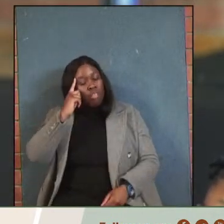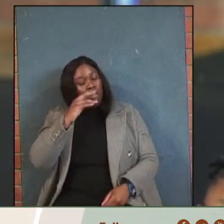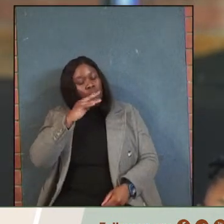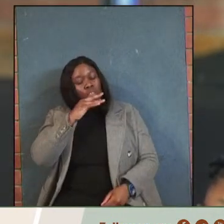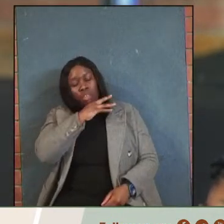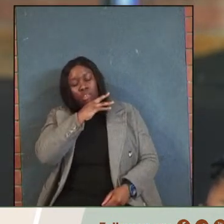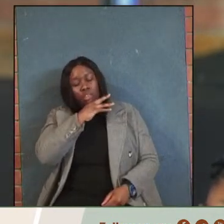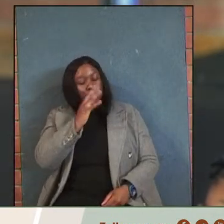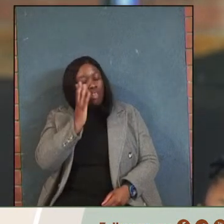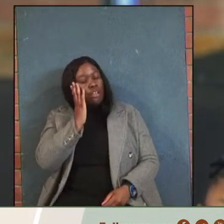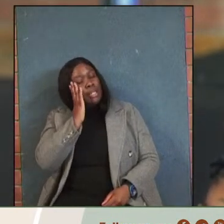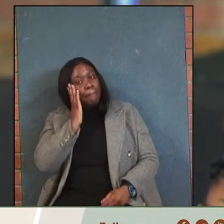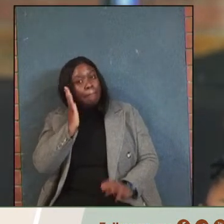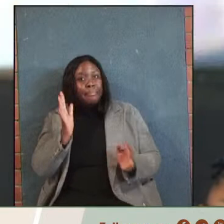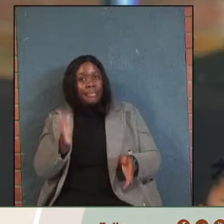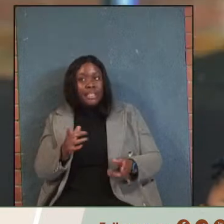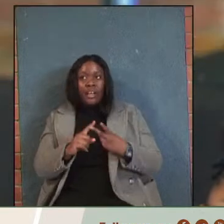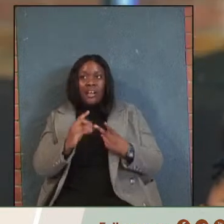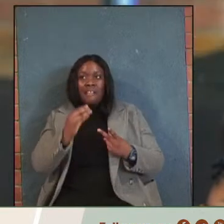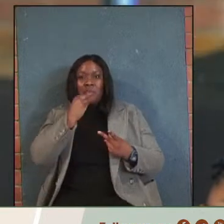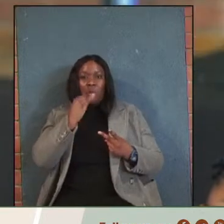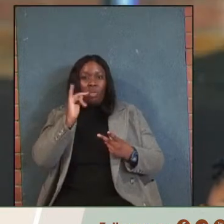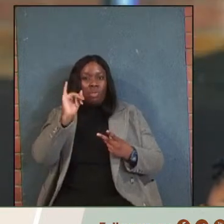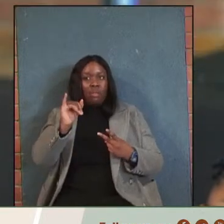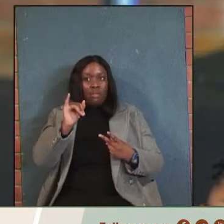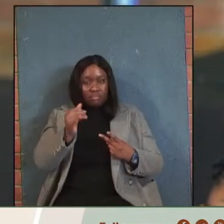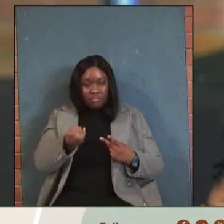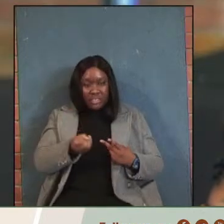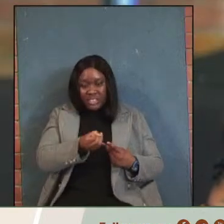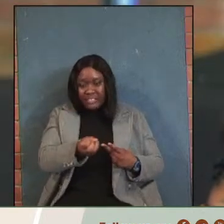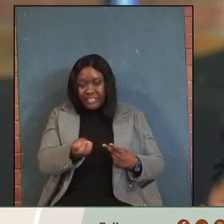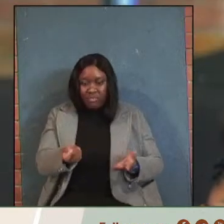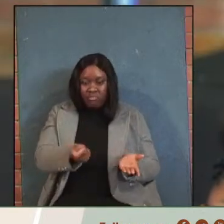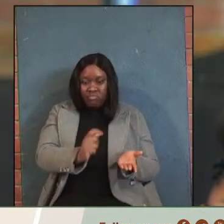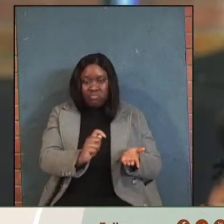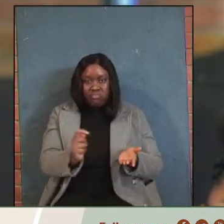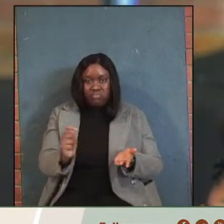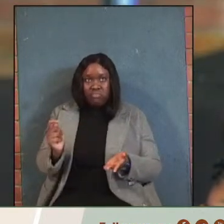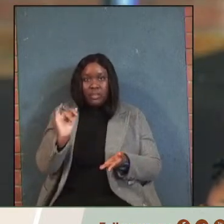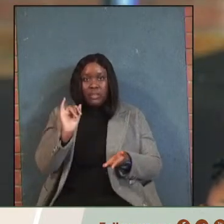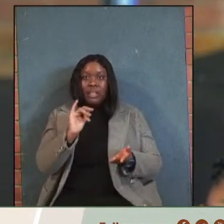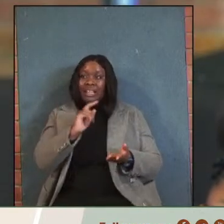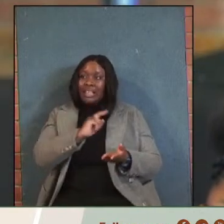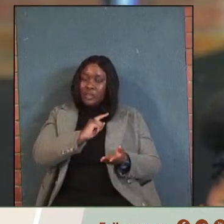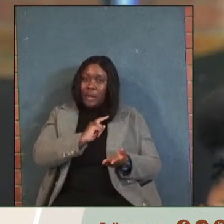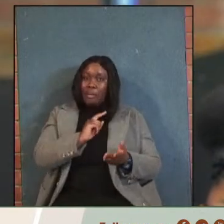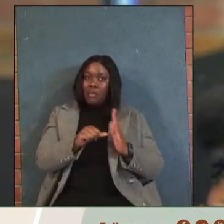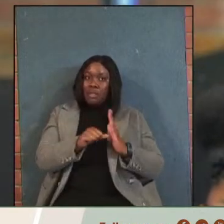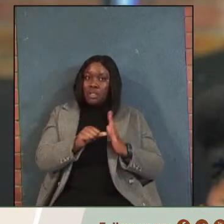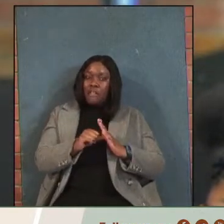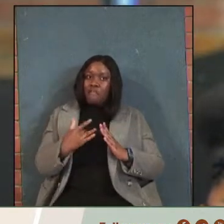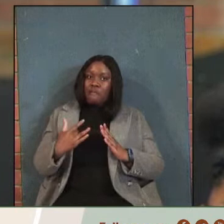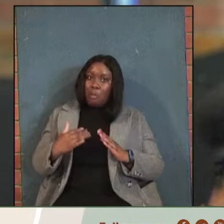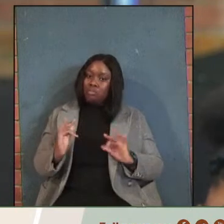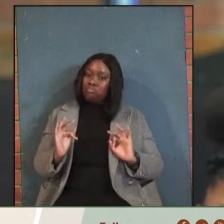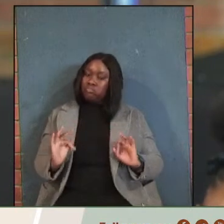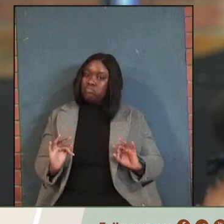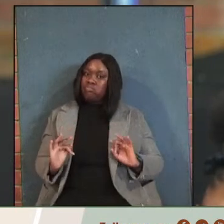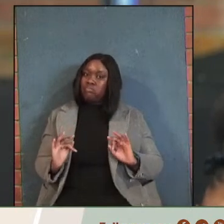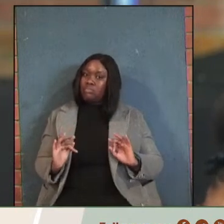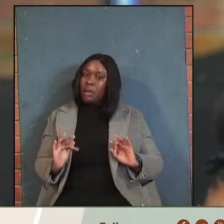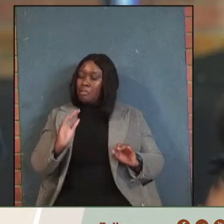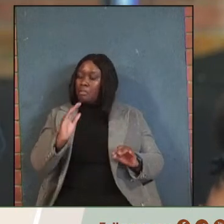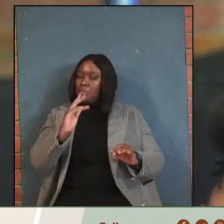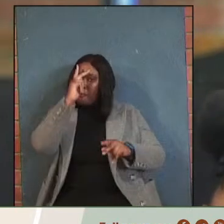food. This is not right. That's why we need to formalize this aftercares. There's an aftercare called the Clipton Youth Program, where